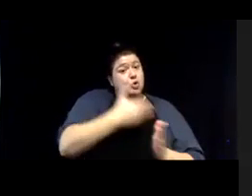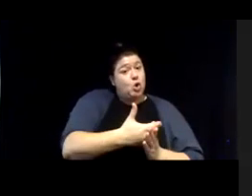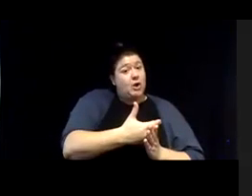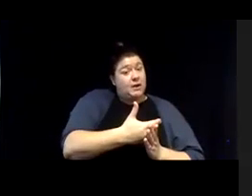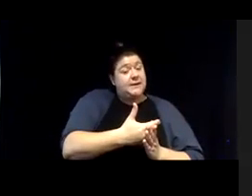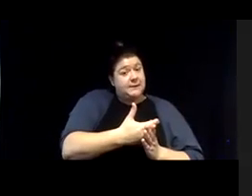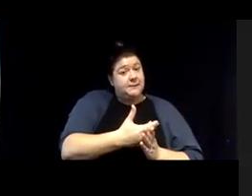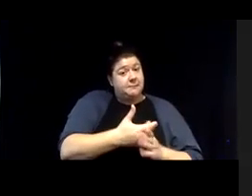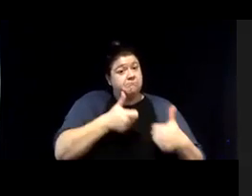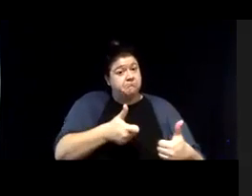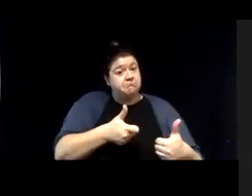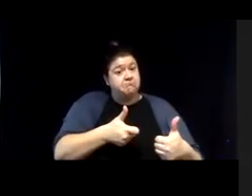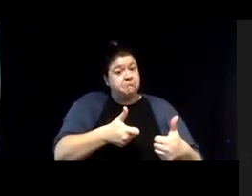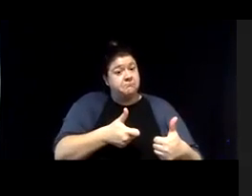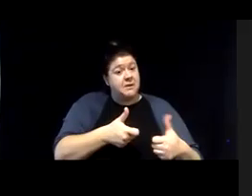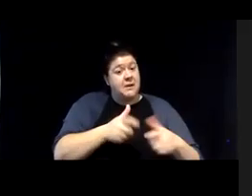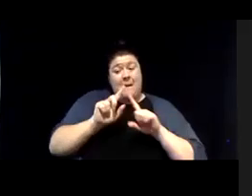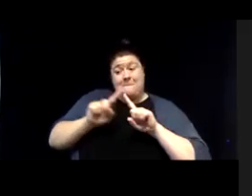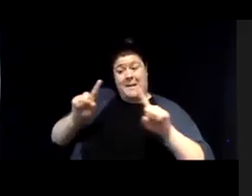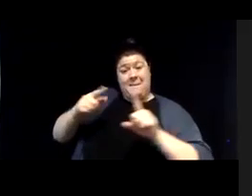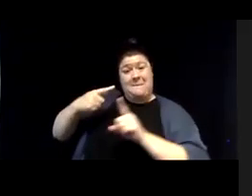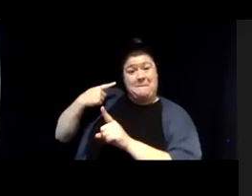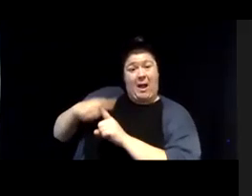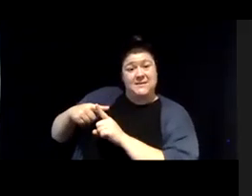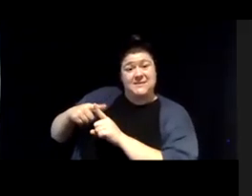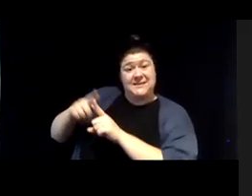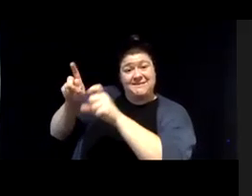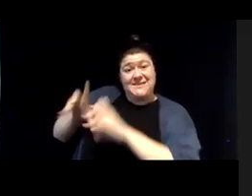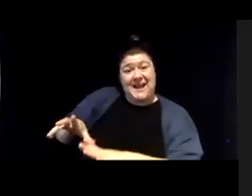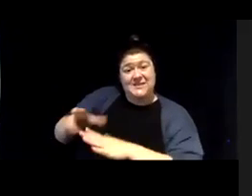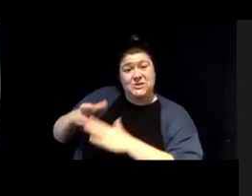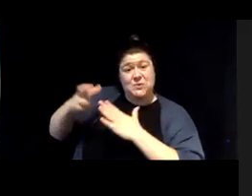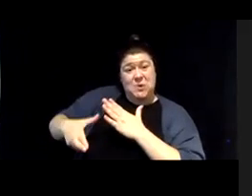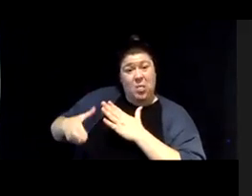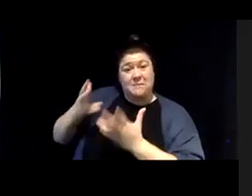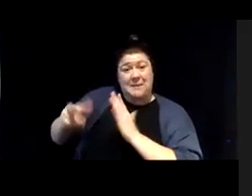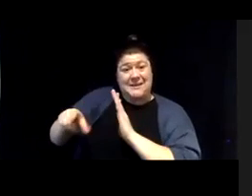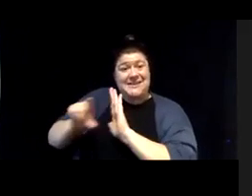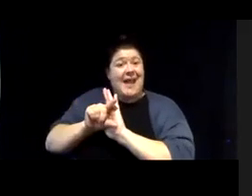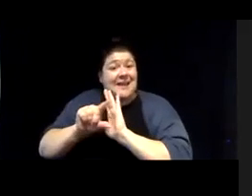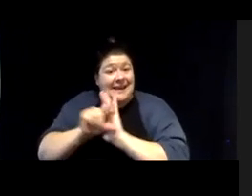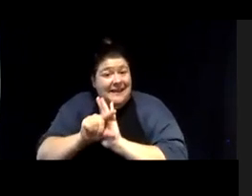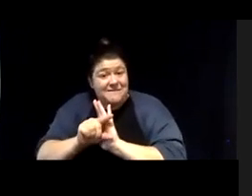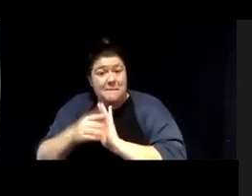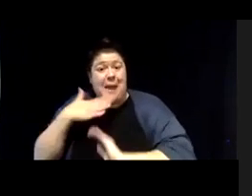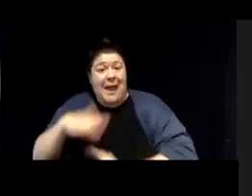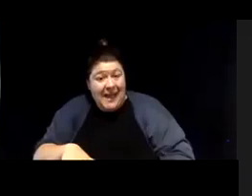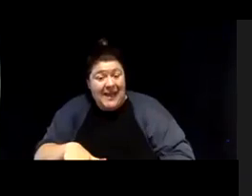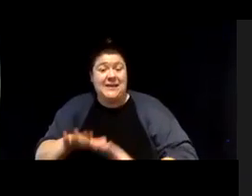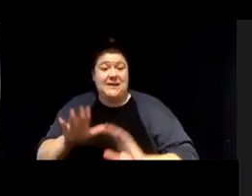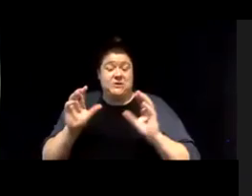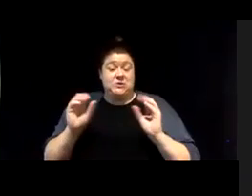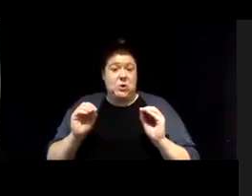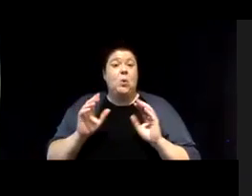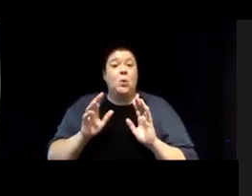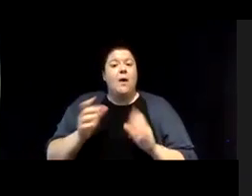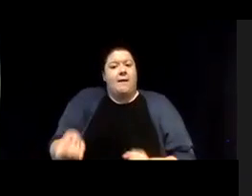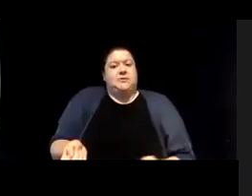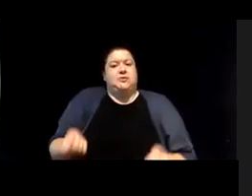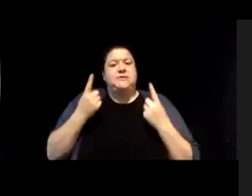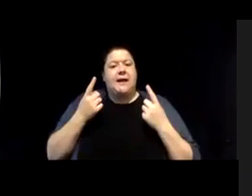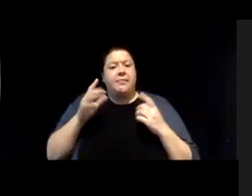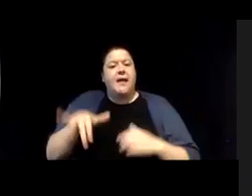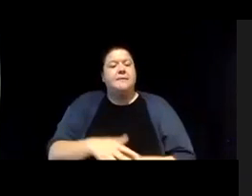And so, but the positive test result is a negative thing. It's a bad thing, right? And so I get what you're